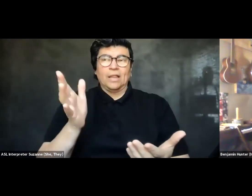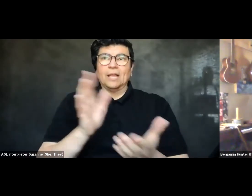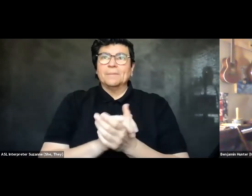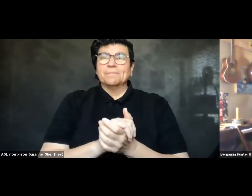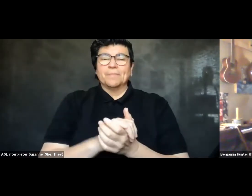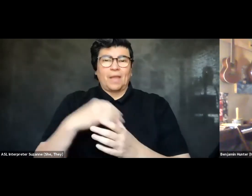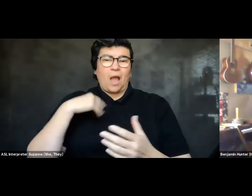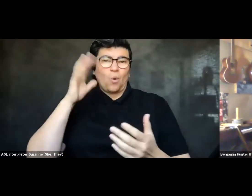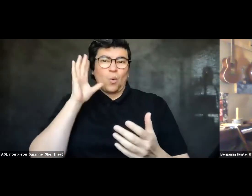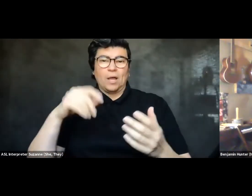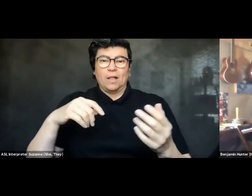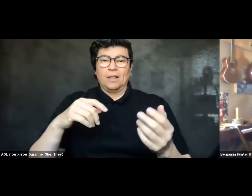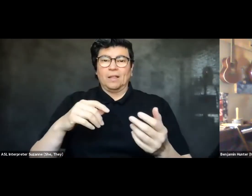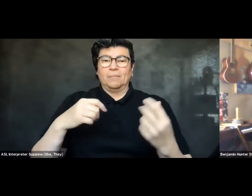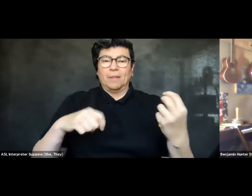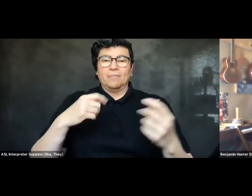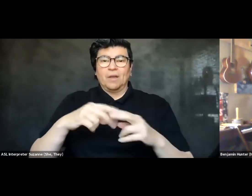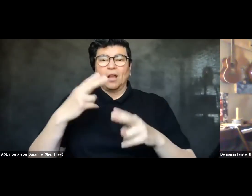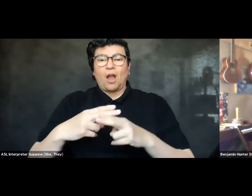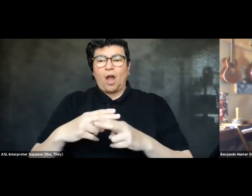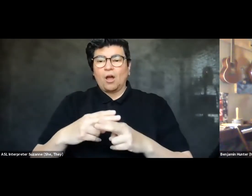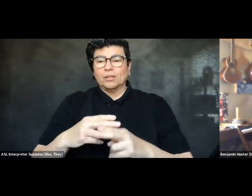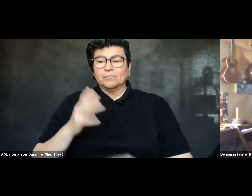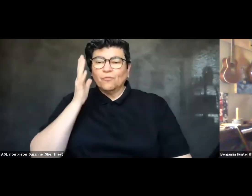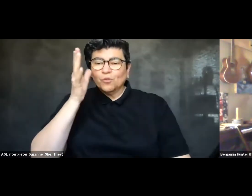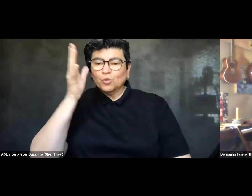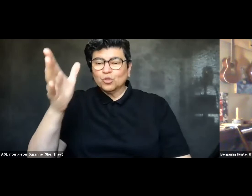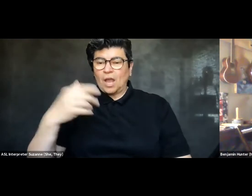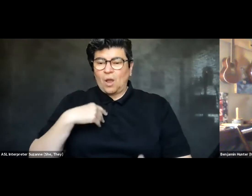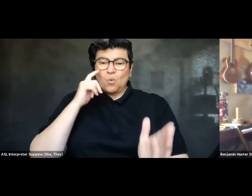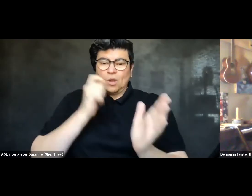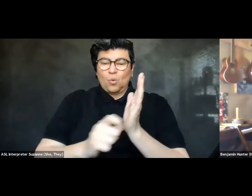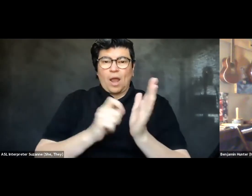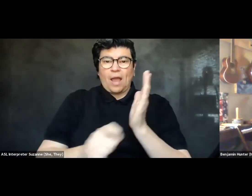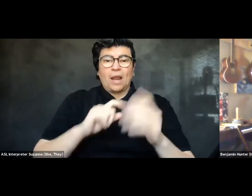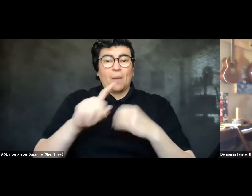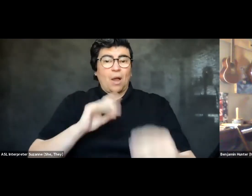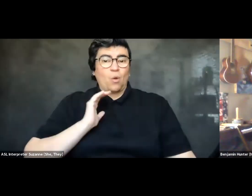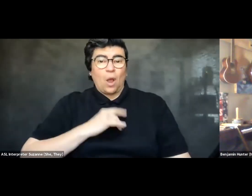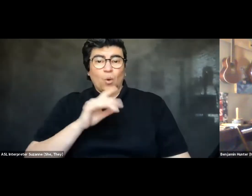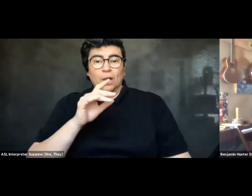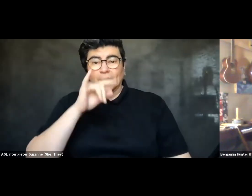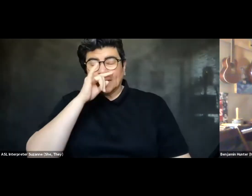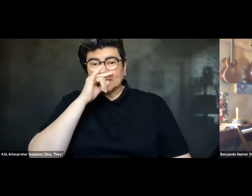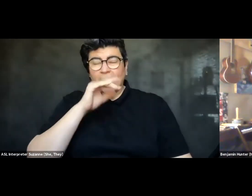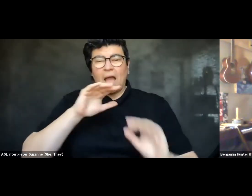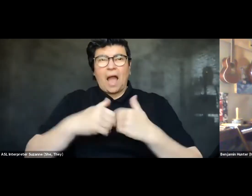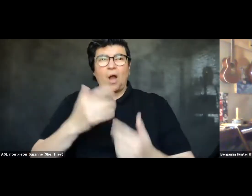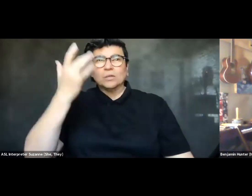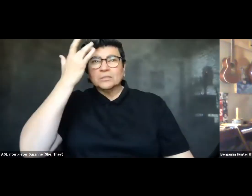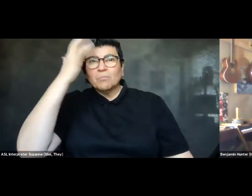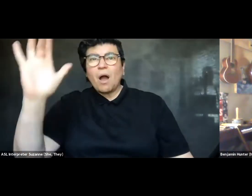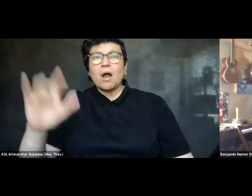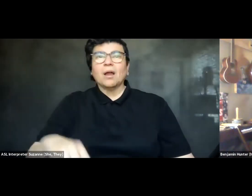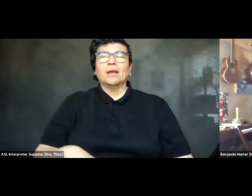I'm going to play for you guys is a song called New Future that I wrote about our kids and how smart and